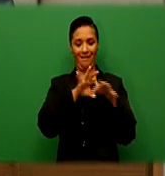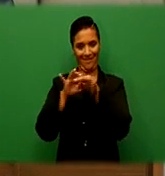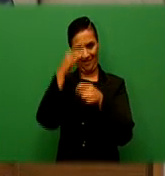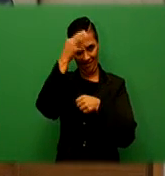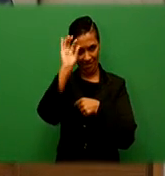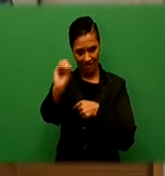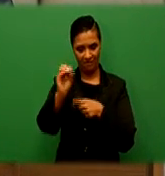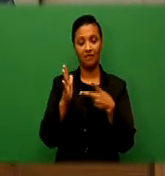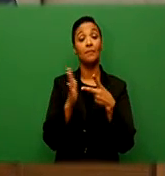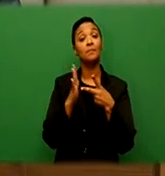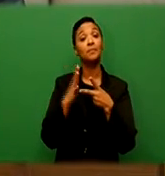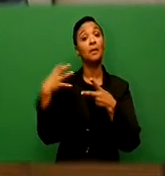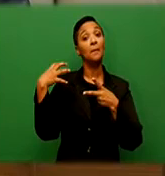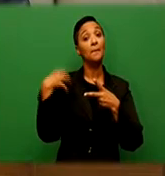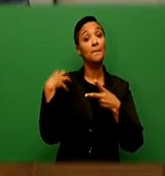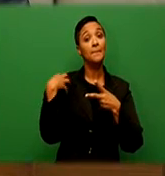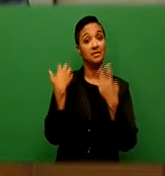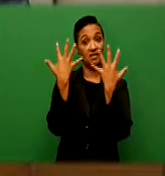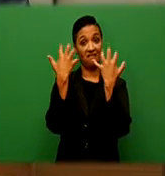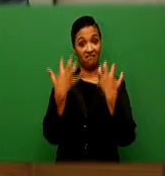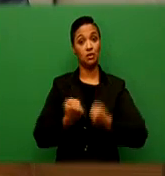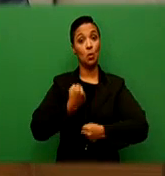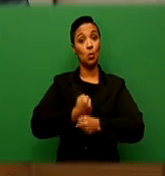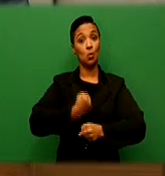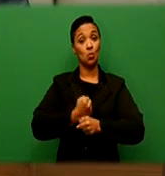of Finance is a minister in